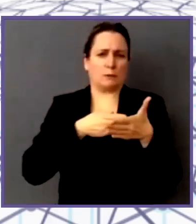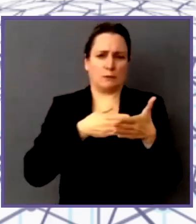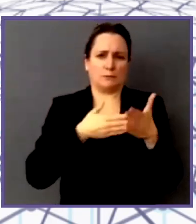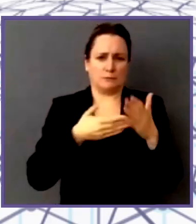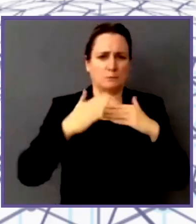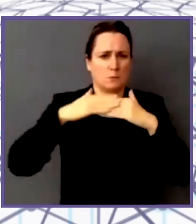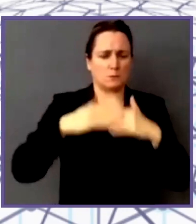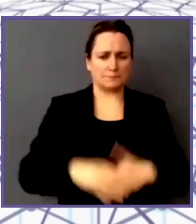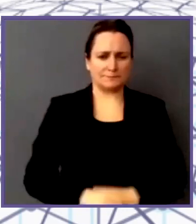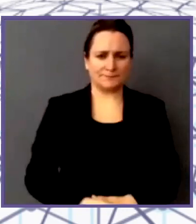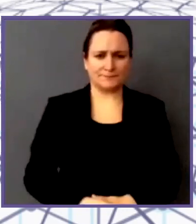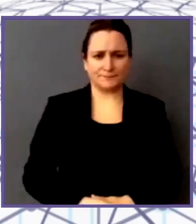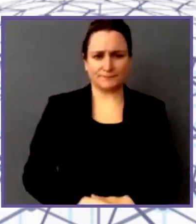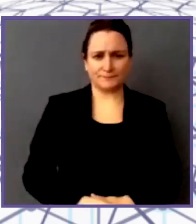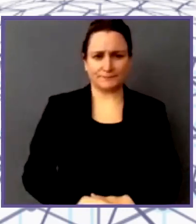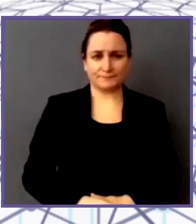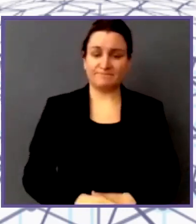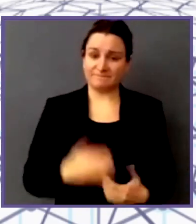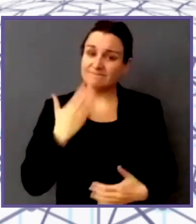Thank you.